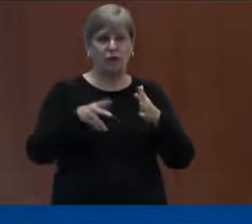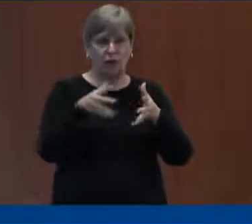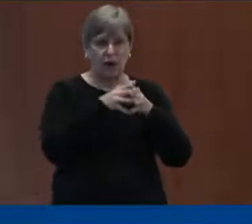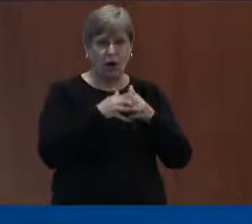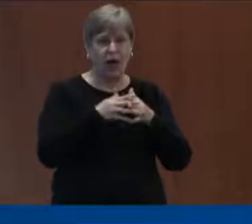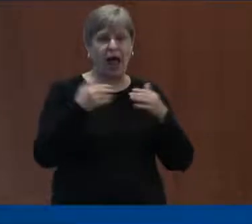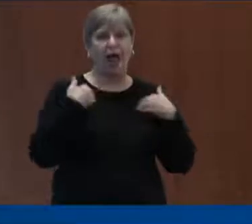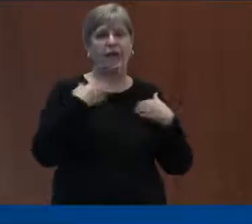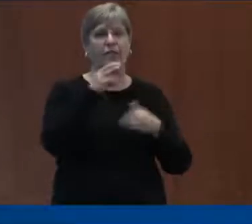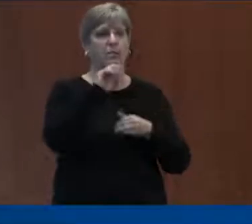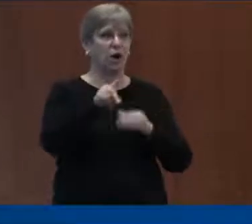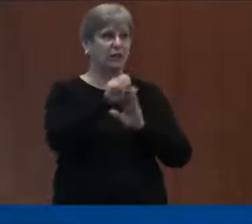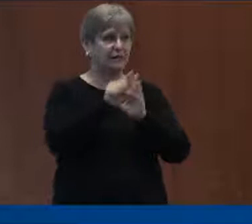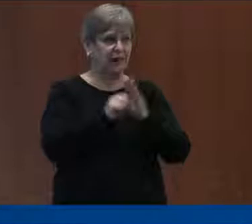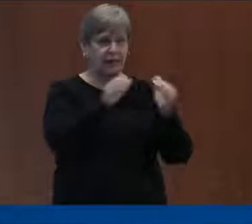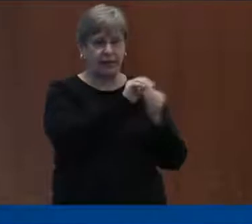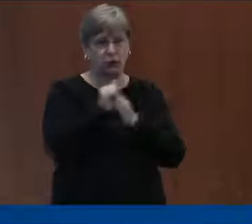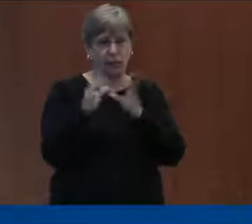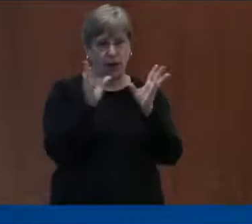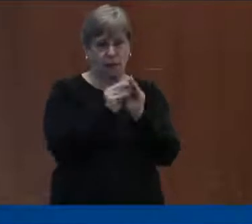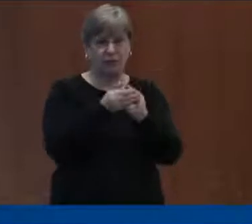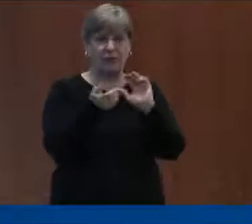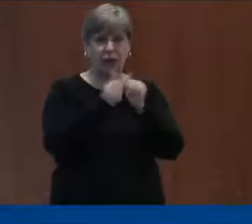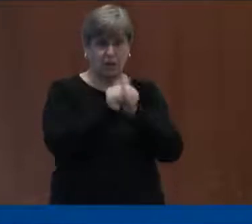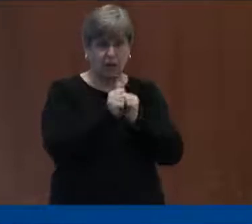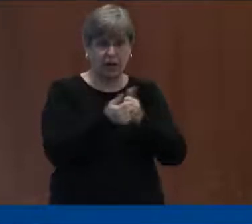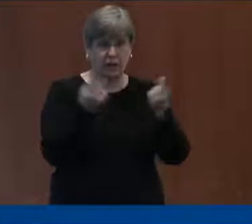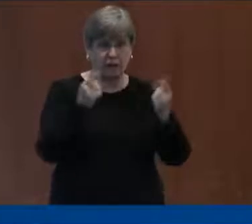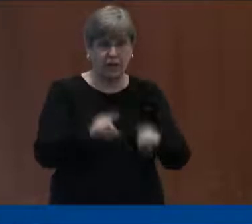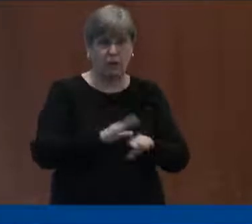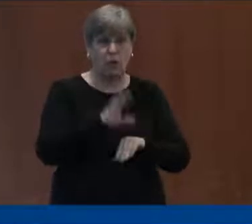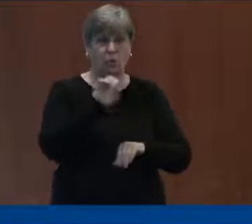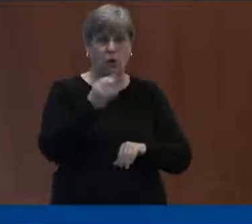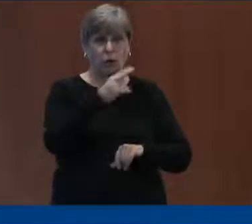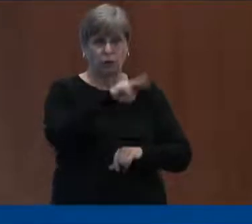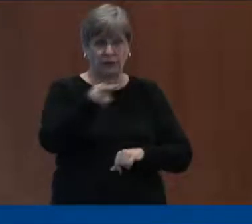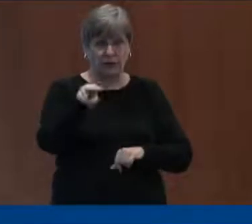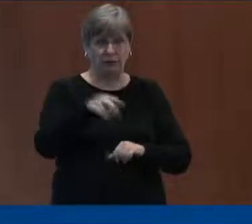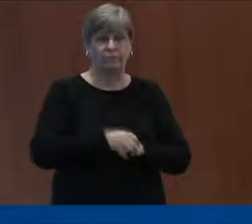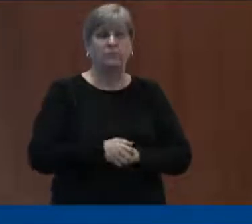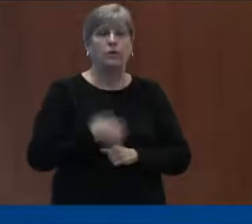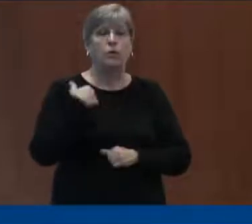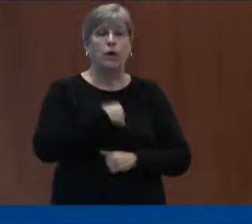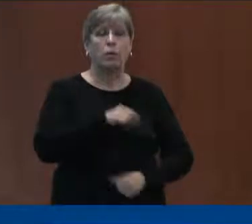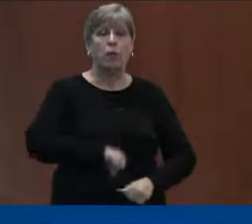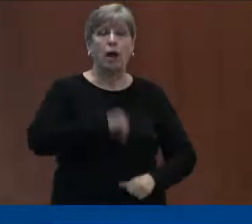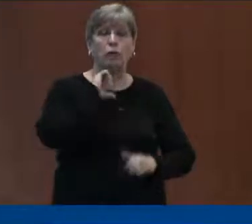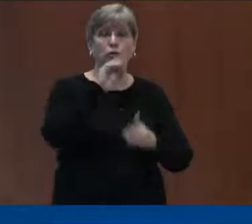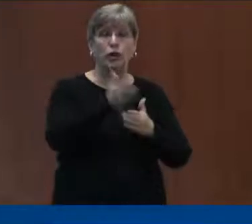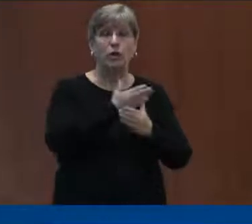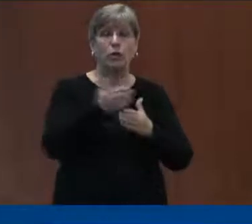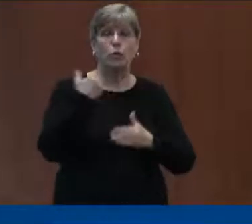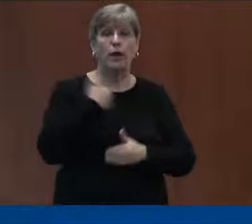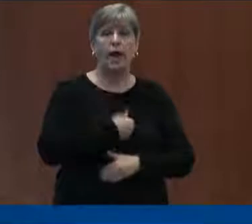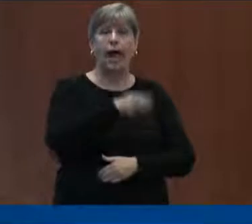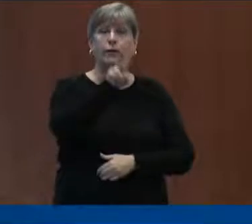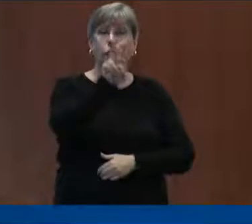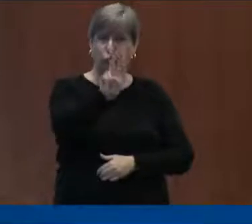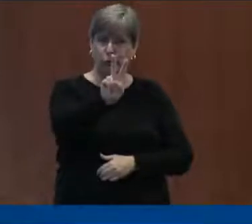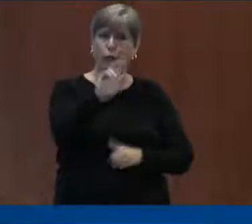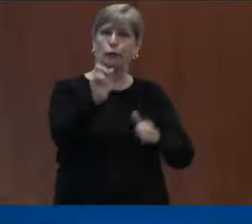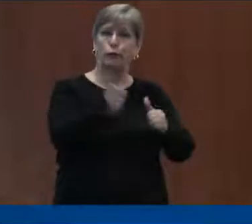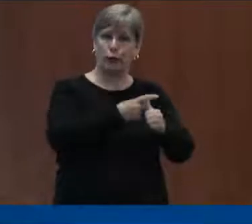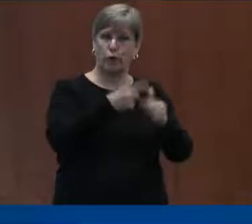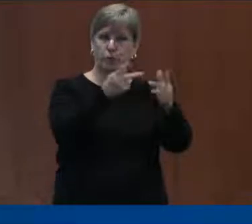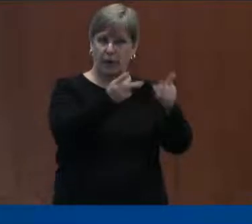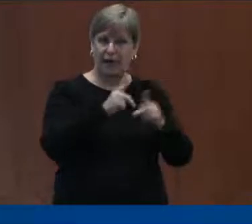State Leadership Conference and competitive events on March 22nd. We are proud to share that we had 2